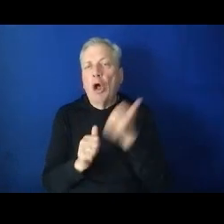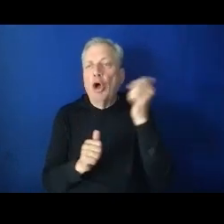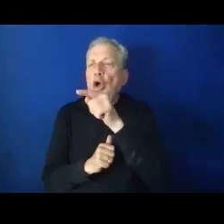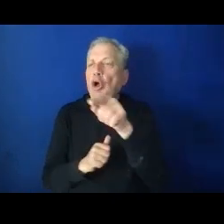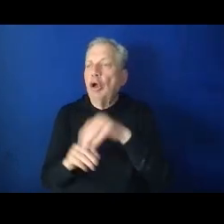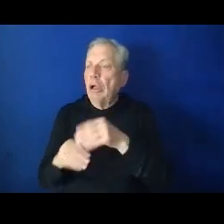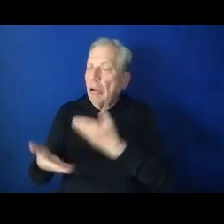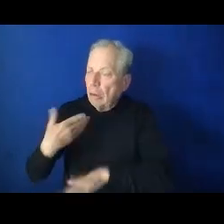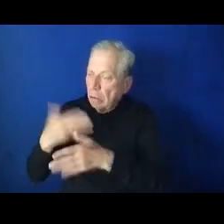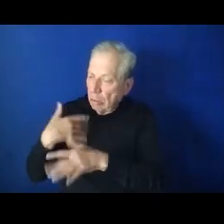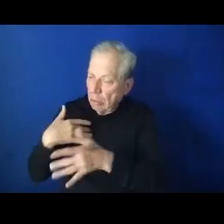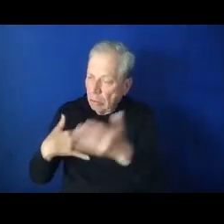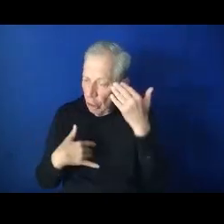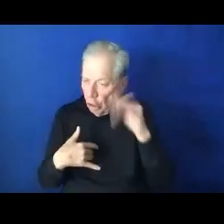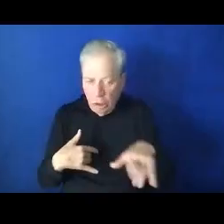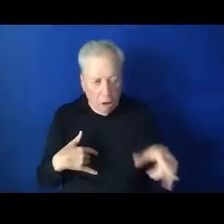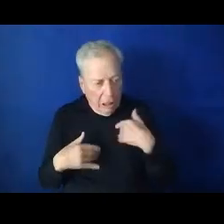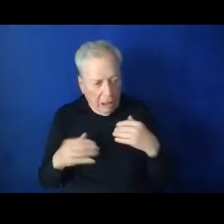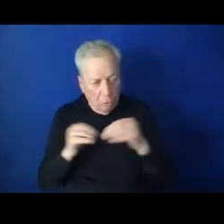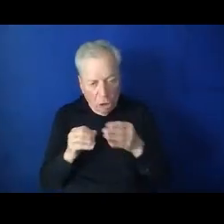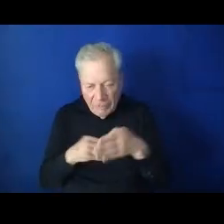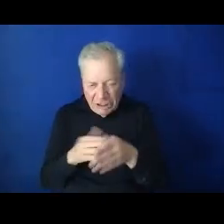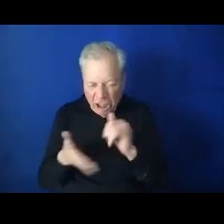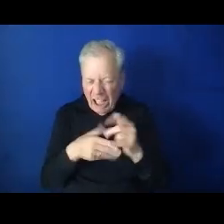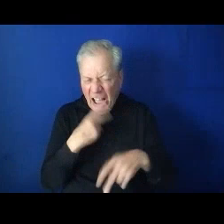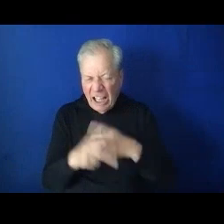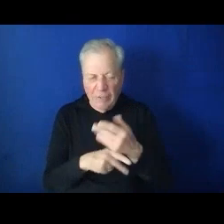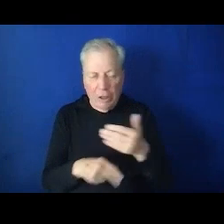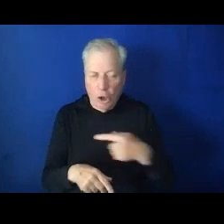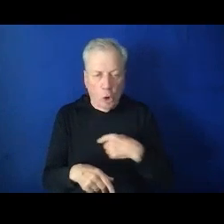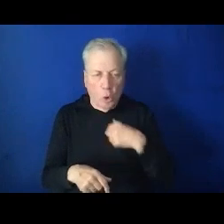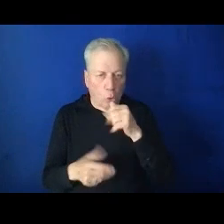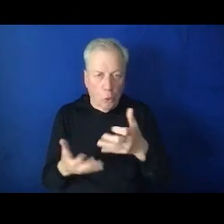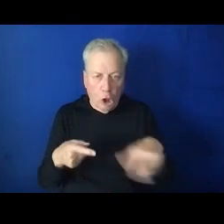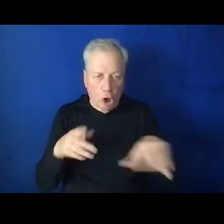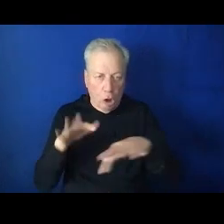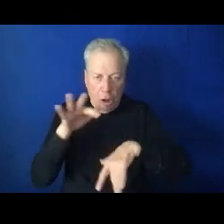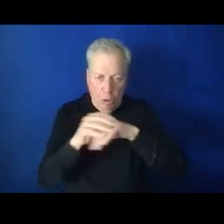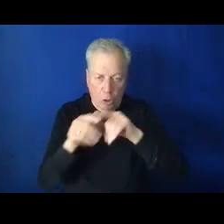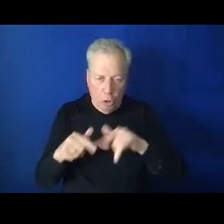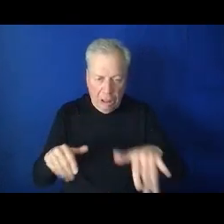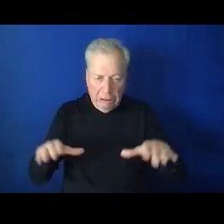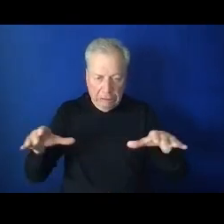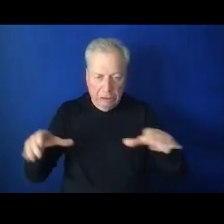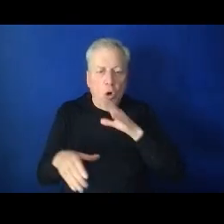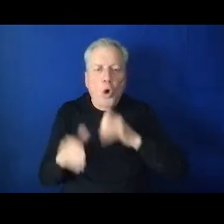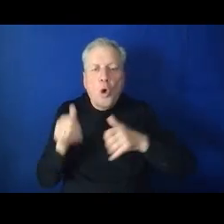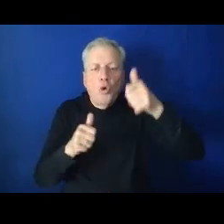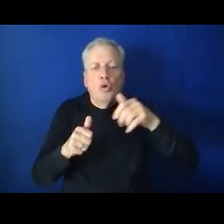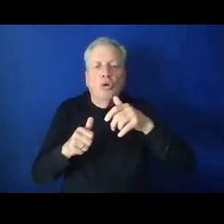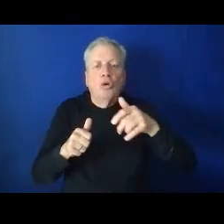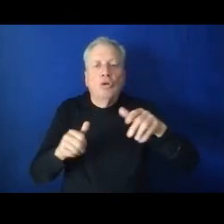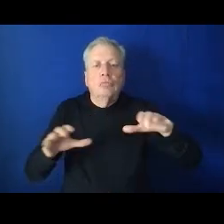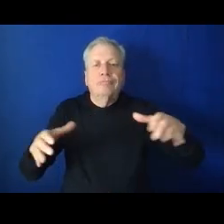reproductive. Then they have more fish and that kind of thing. So we don't want them to get up to those age class, those upper ages.